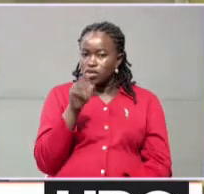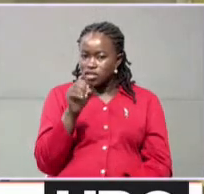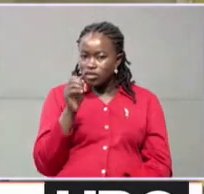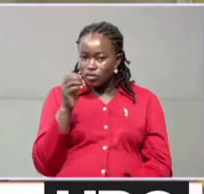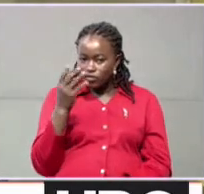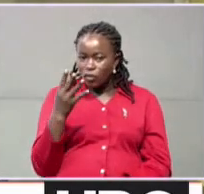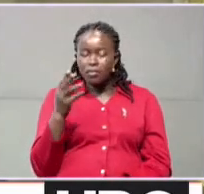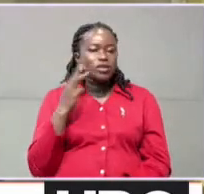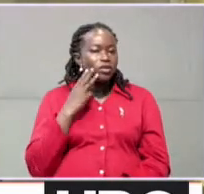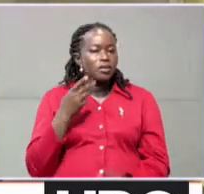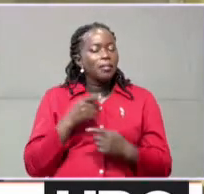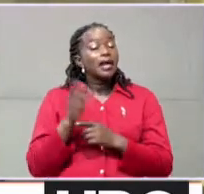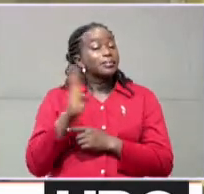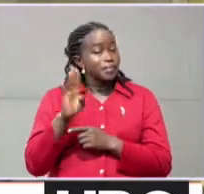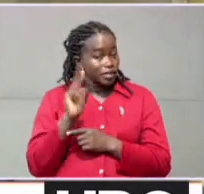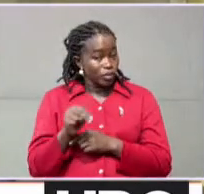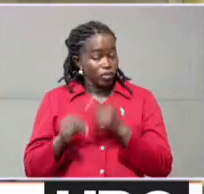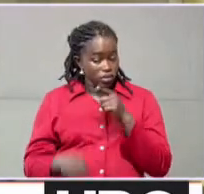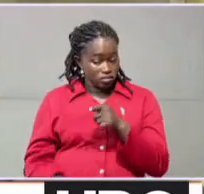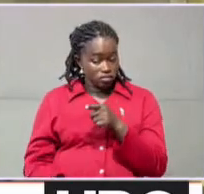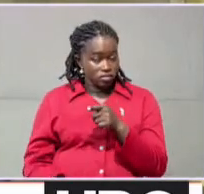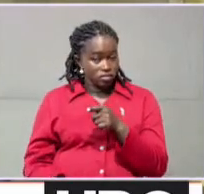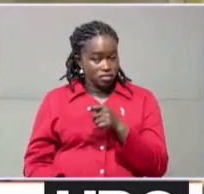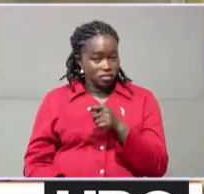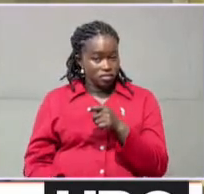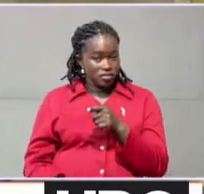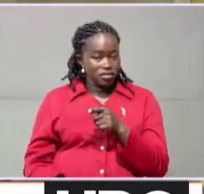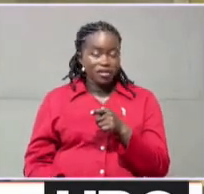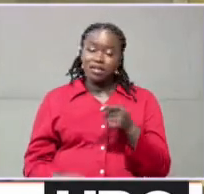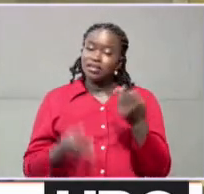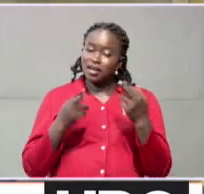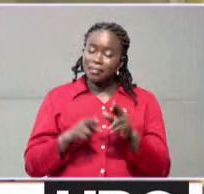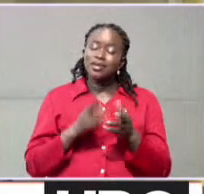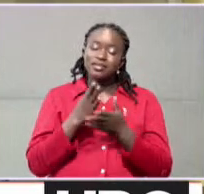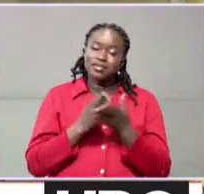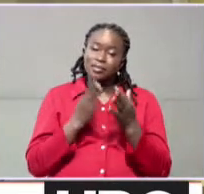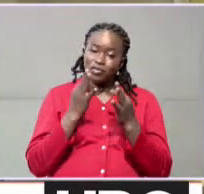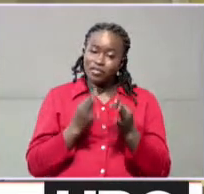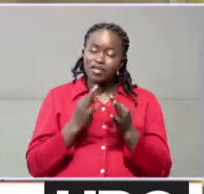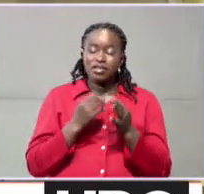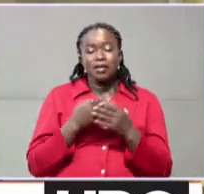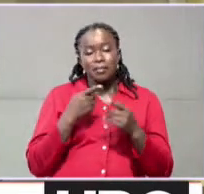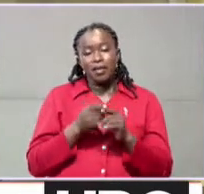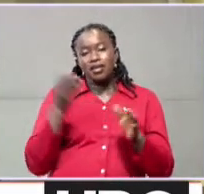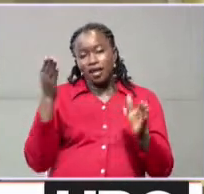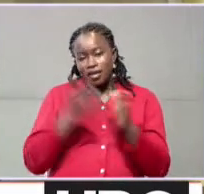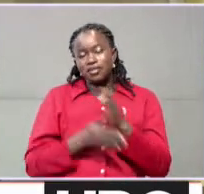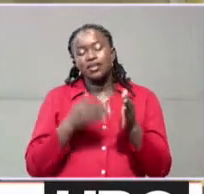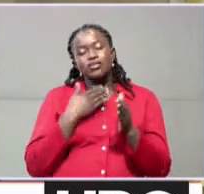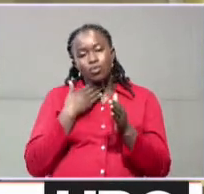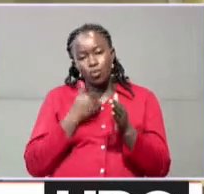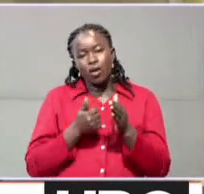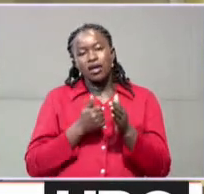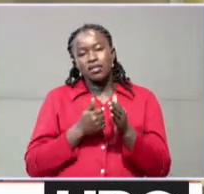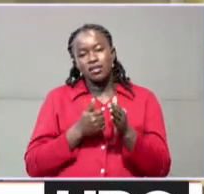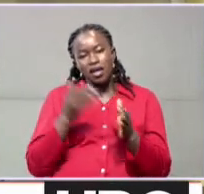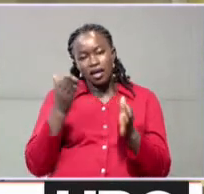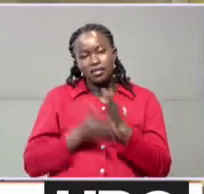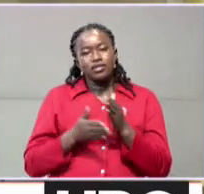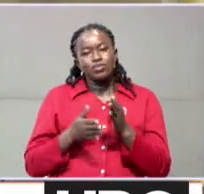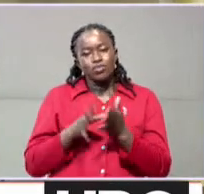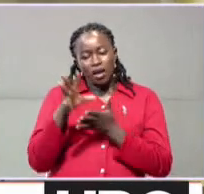billion so it it happens with some of this but answered on to the hands i did capture the full